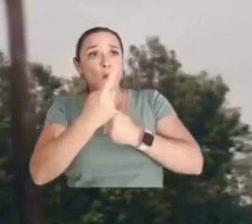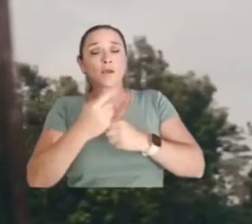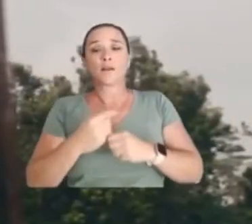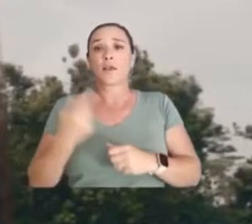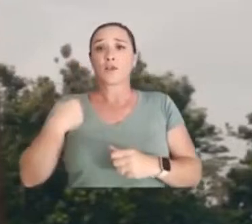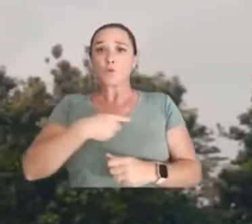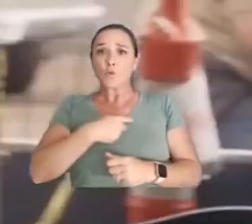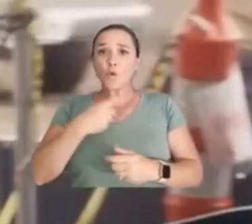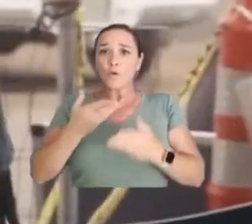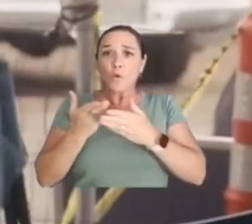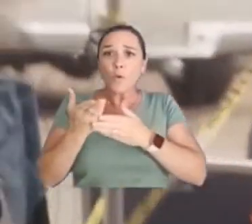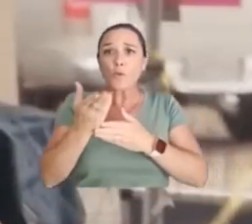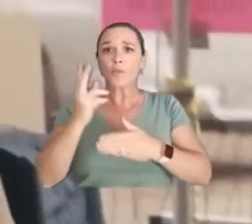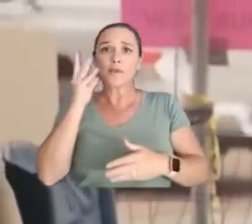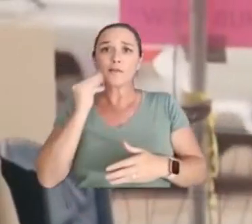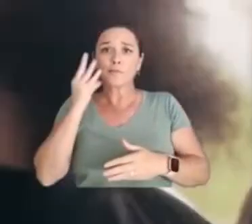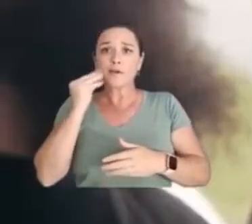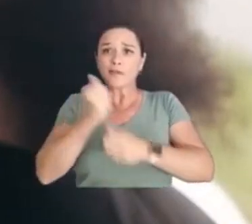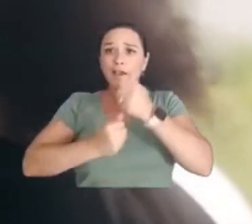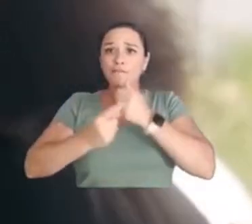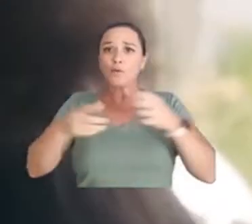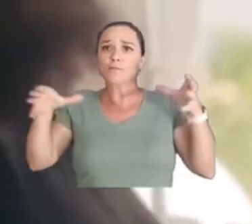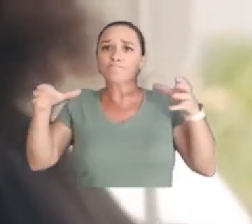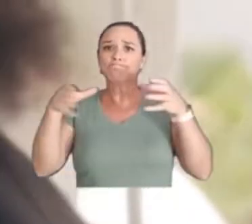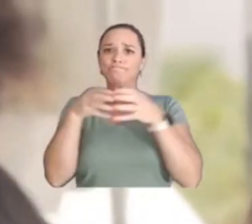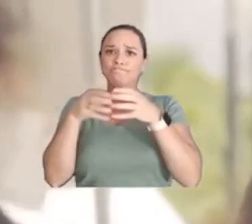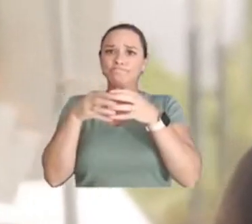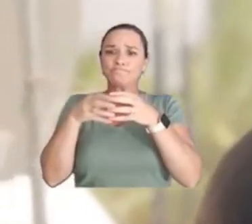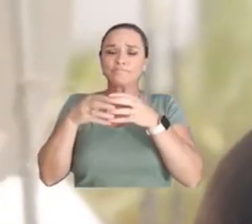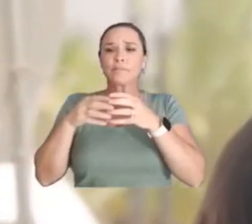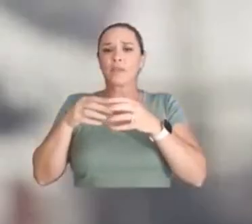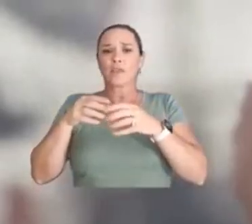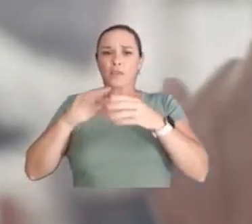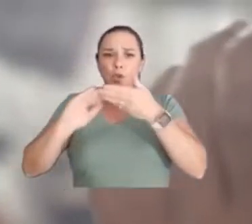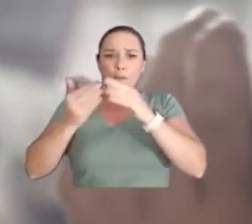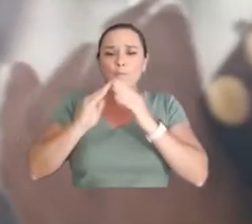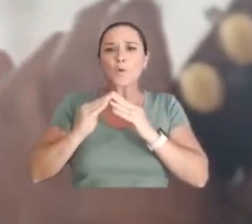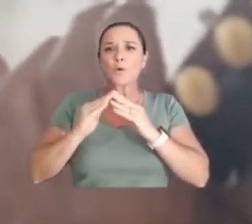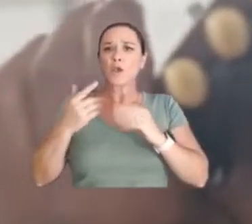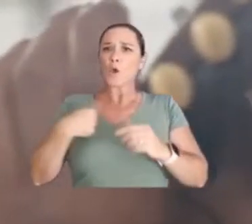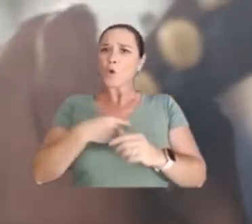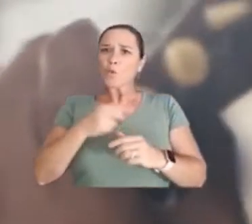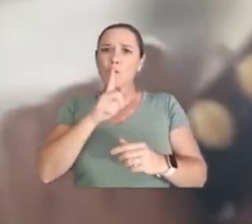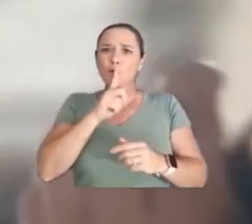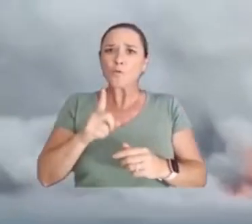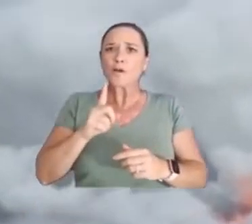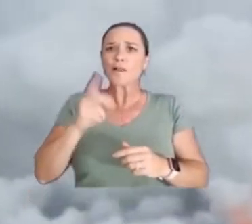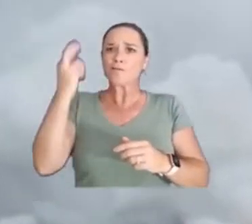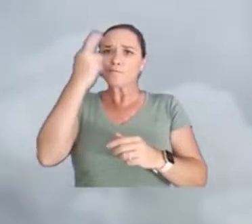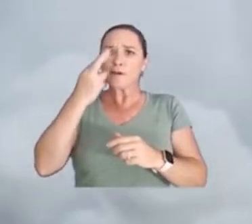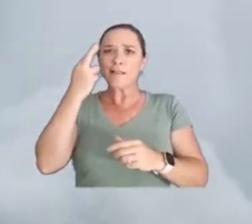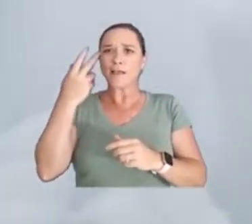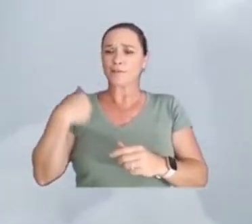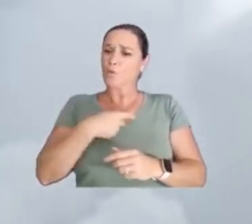we're growing closer together as a community. When tragedies like this strike, you really realize how much you need each other.